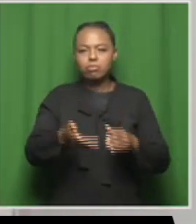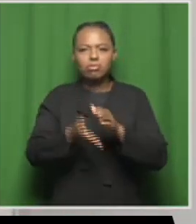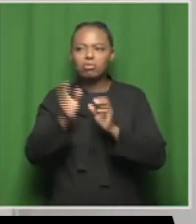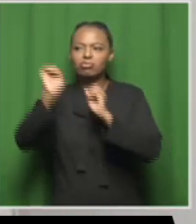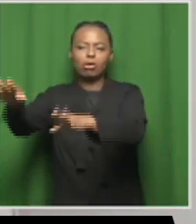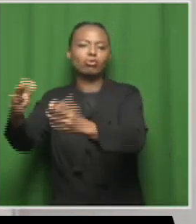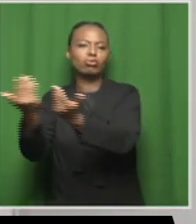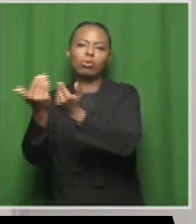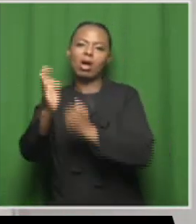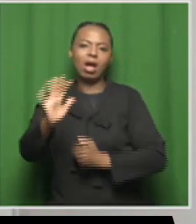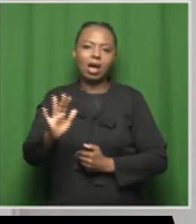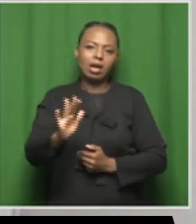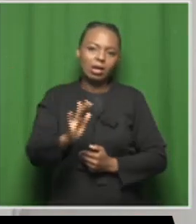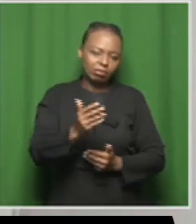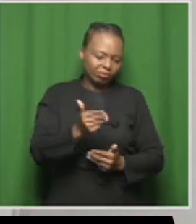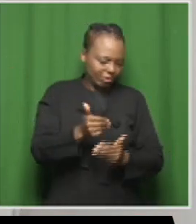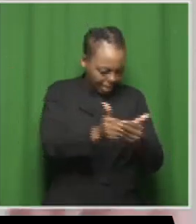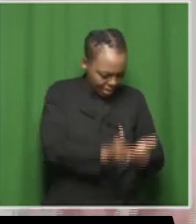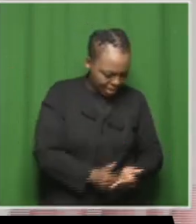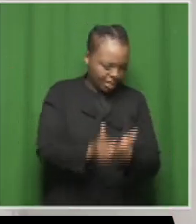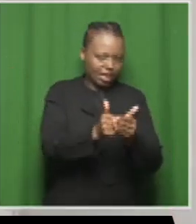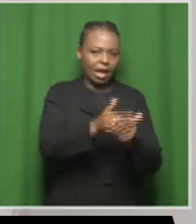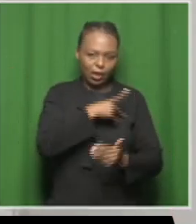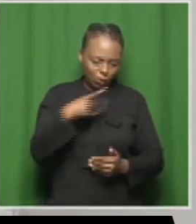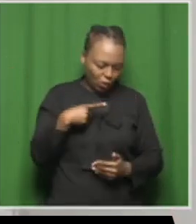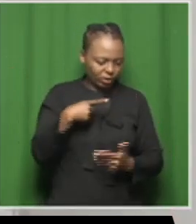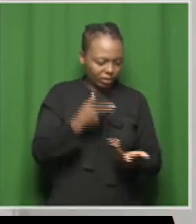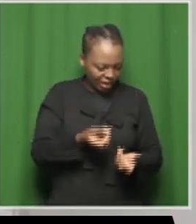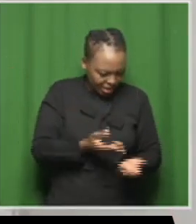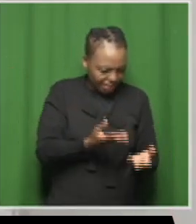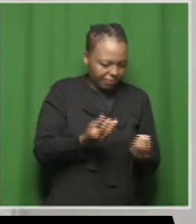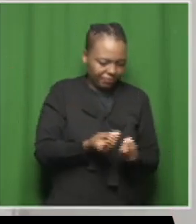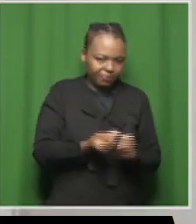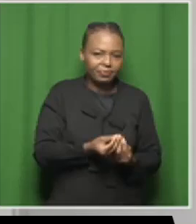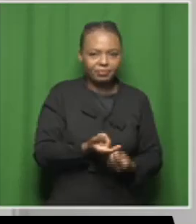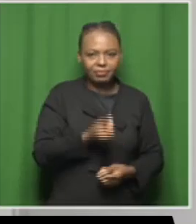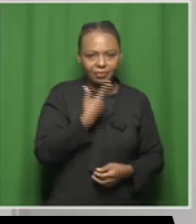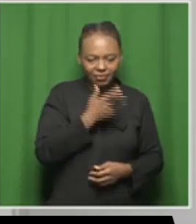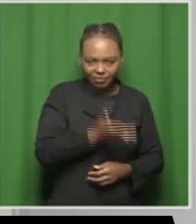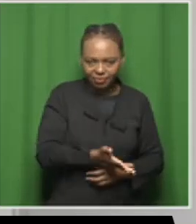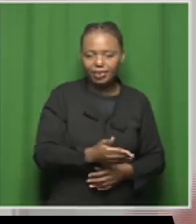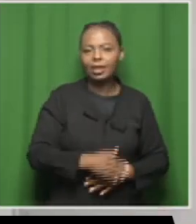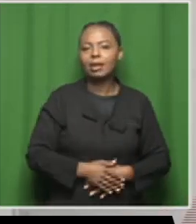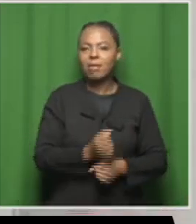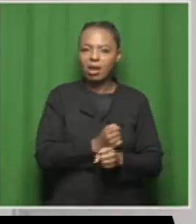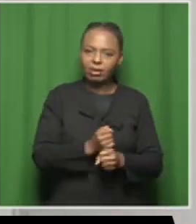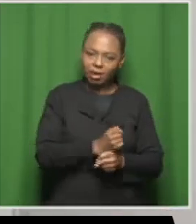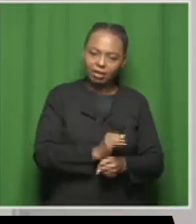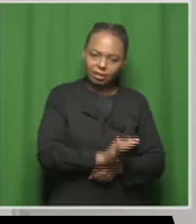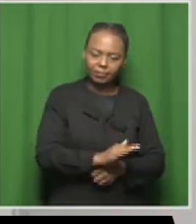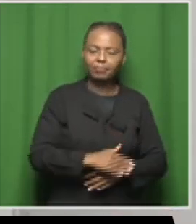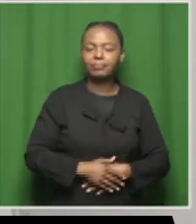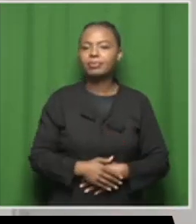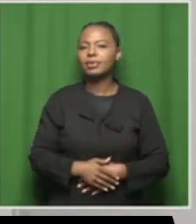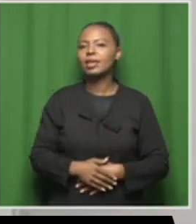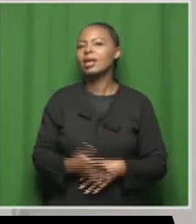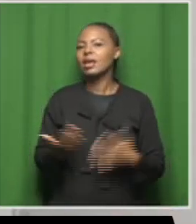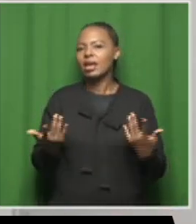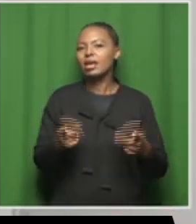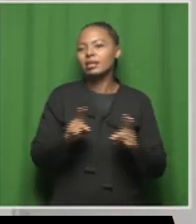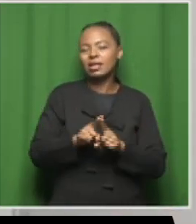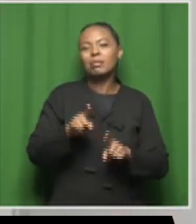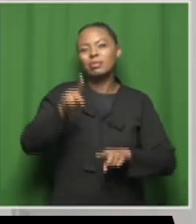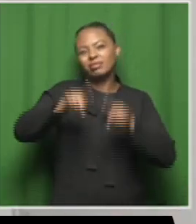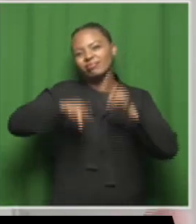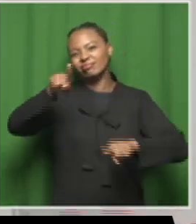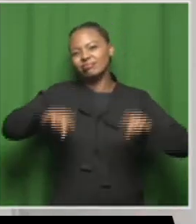too concerning South Africa. And another suggestion for your viewers, it is the ones with advanced age and